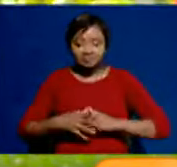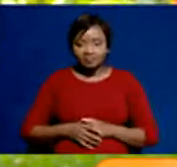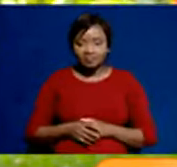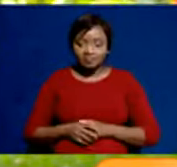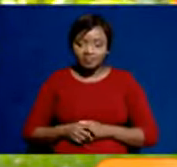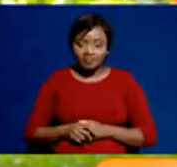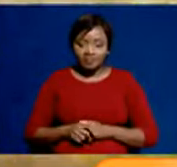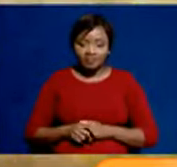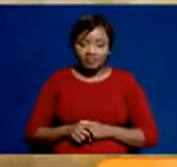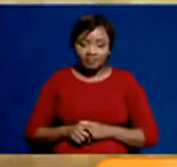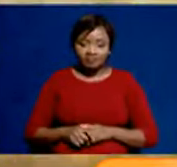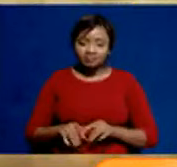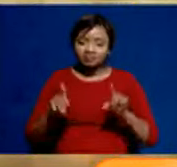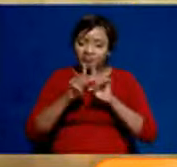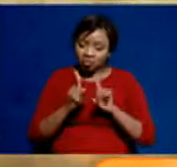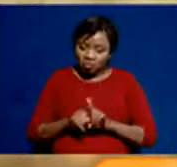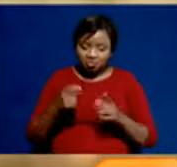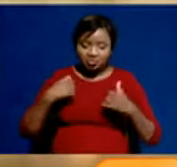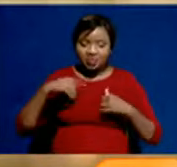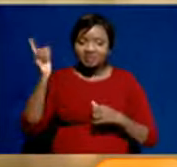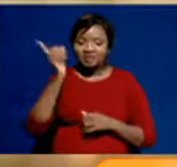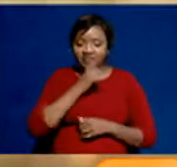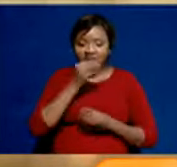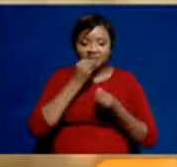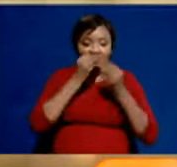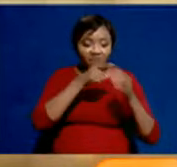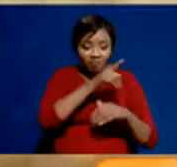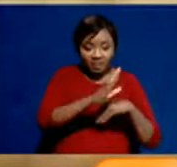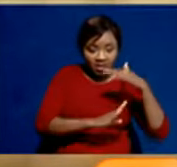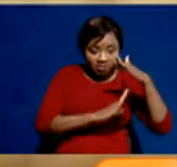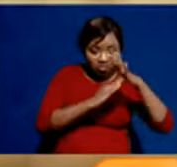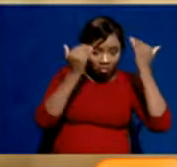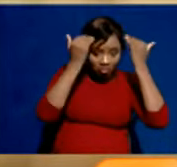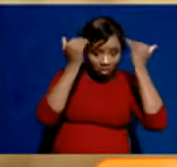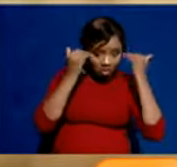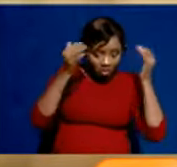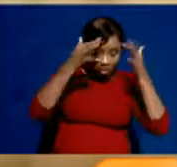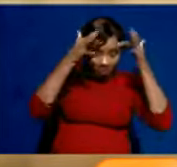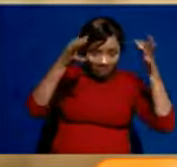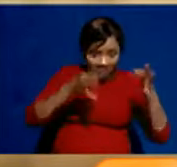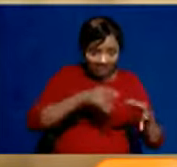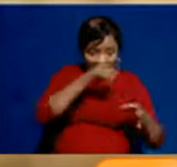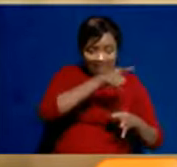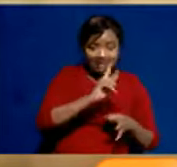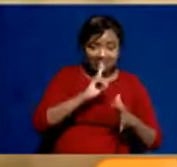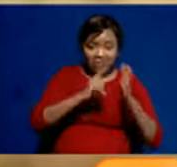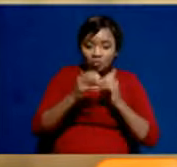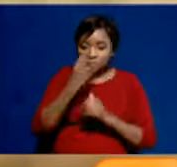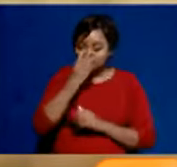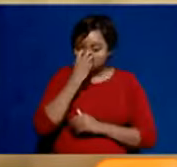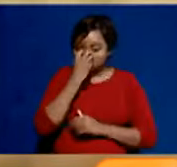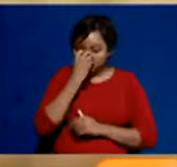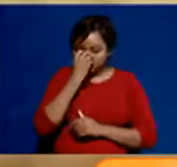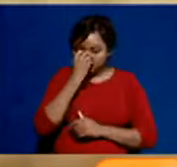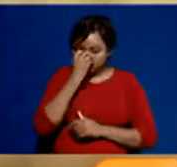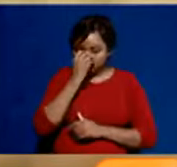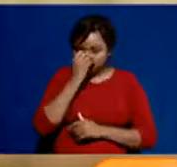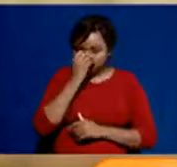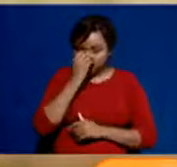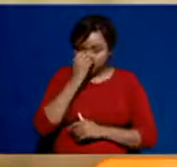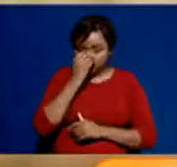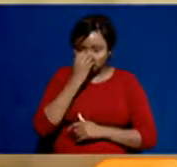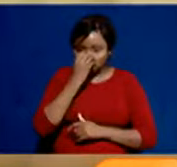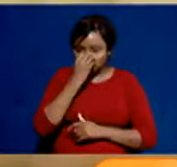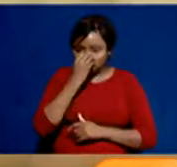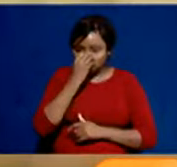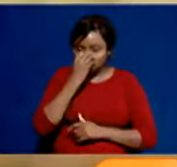And I've already indicated that even the court decision where it found 3